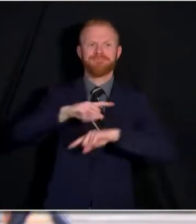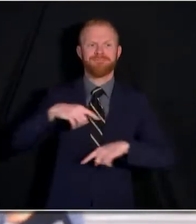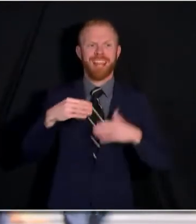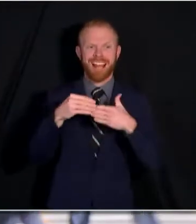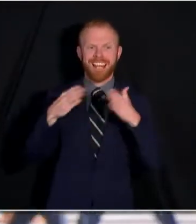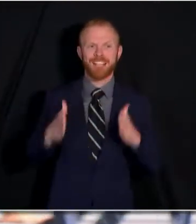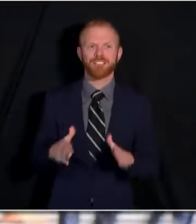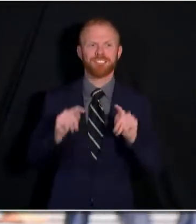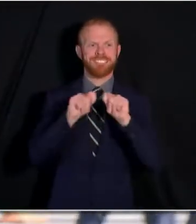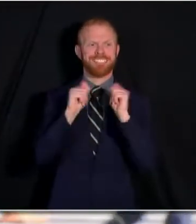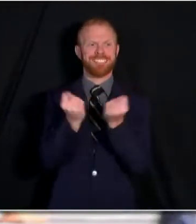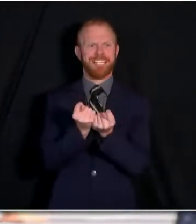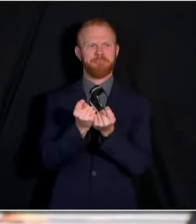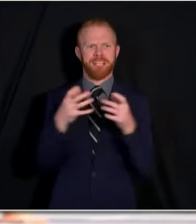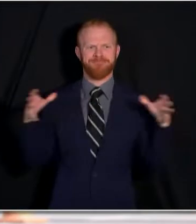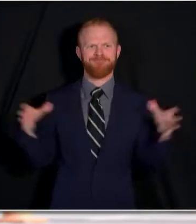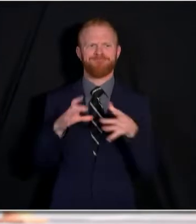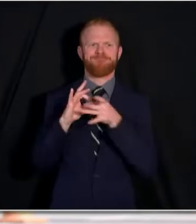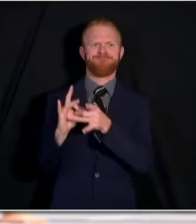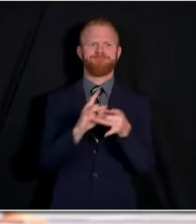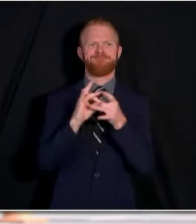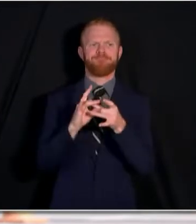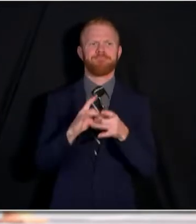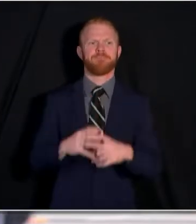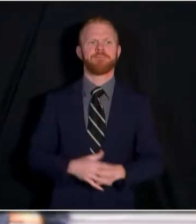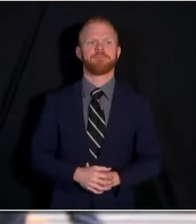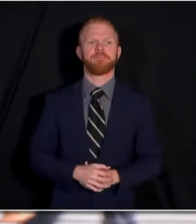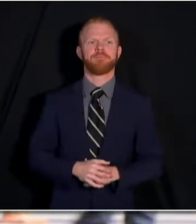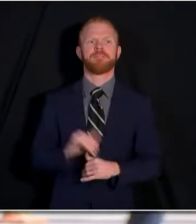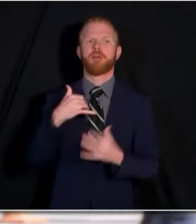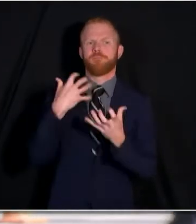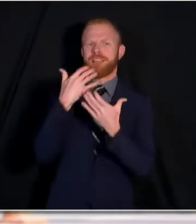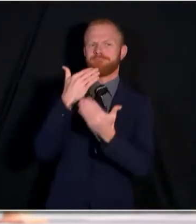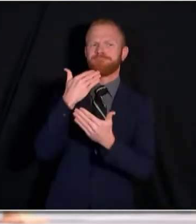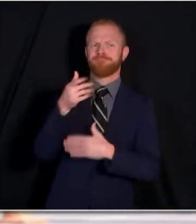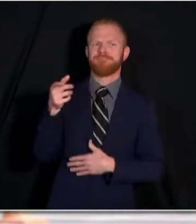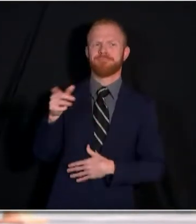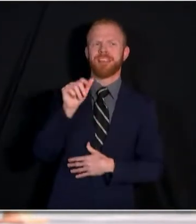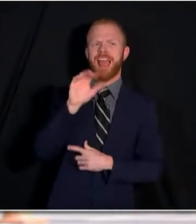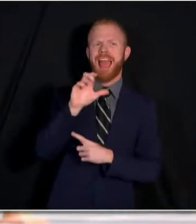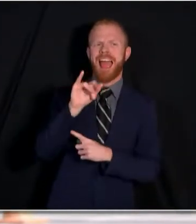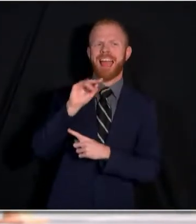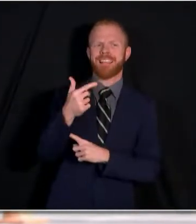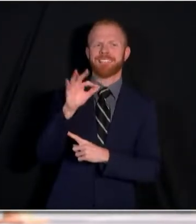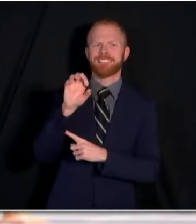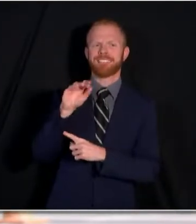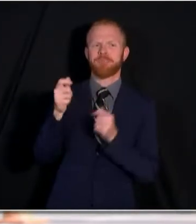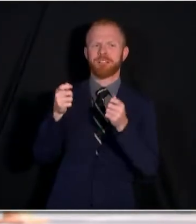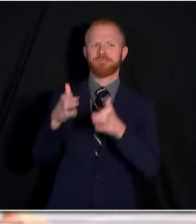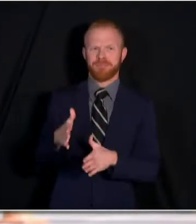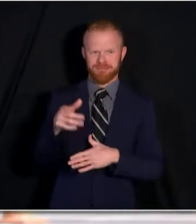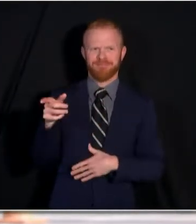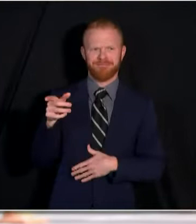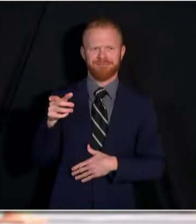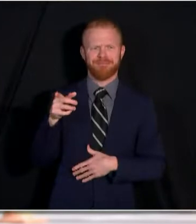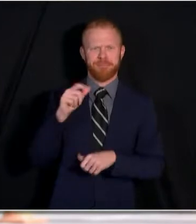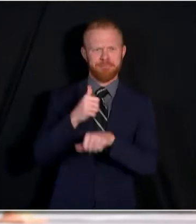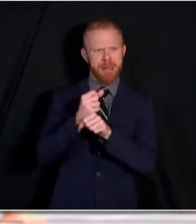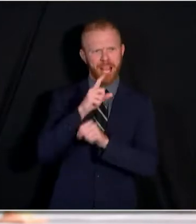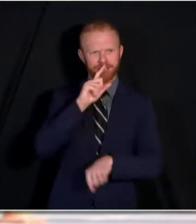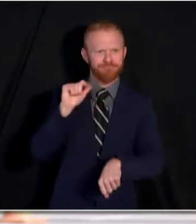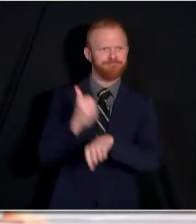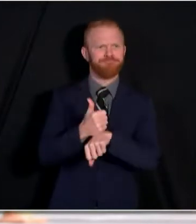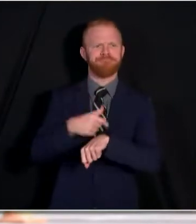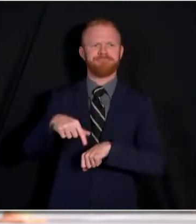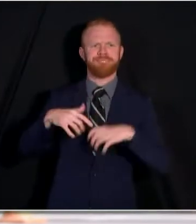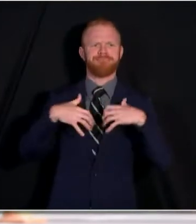I also want to thank the acting FEMA director for making sure that this was one of the sites. And I want to thank the